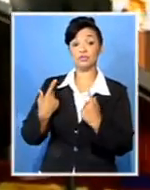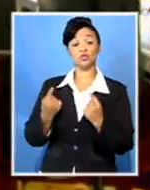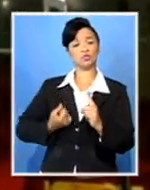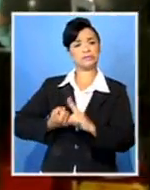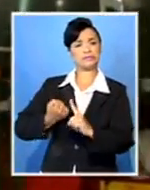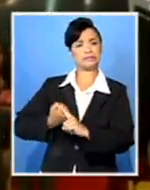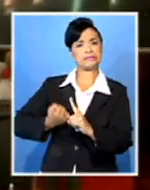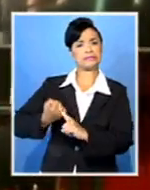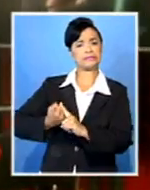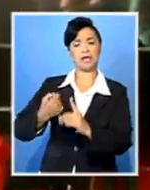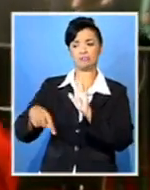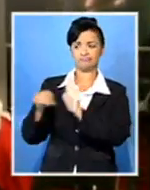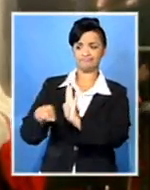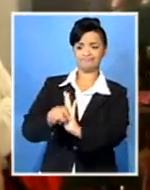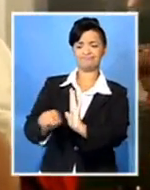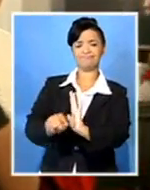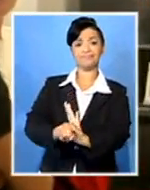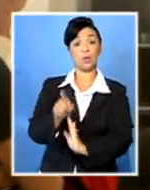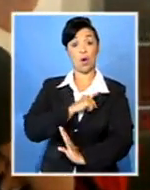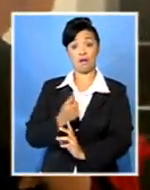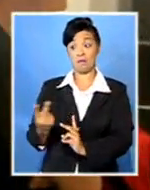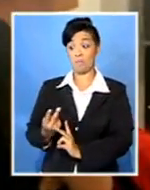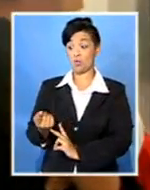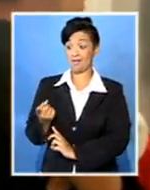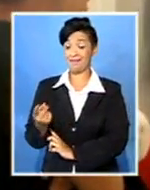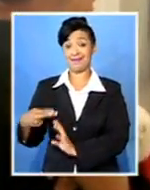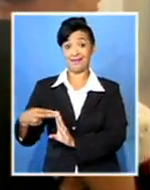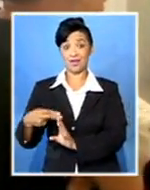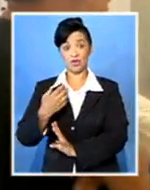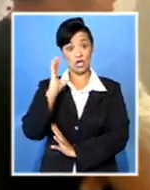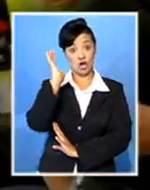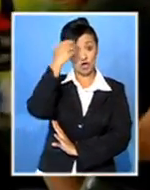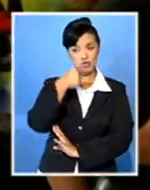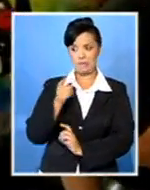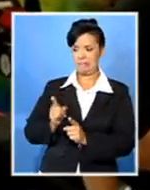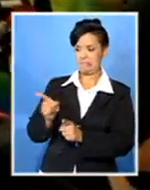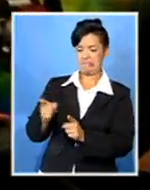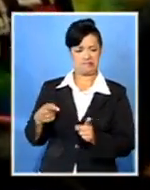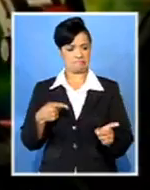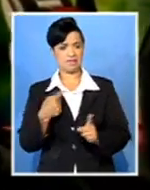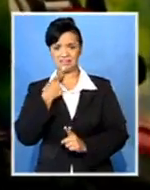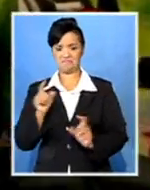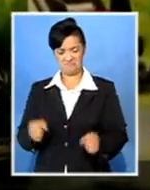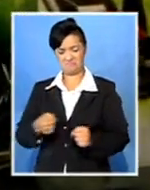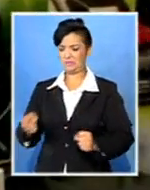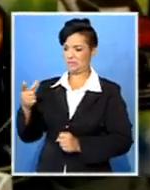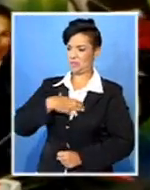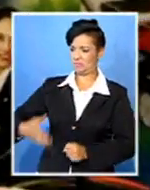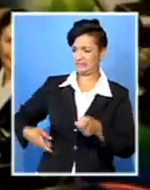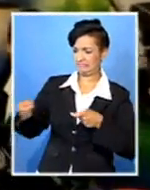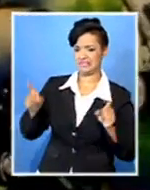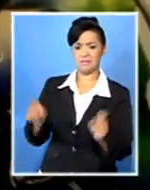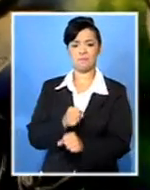the most negative in American history, with each candidate accusing the other of lacking the character,